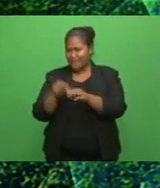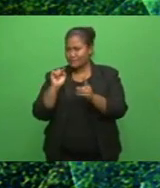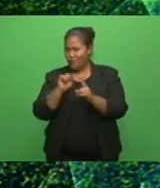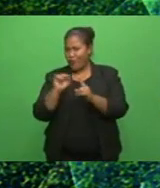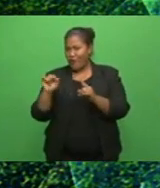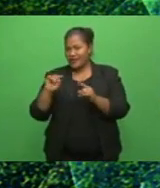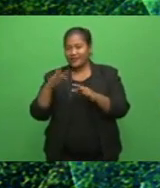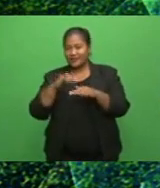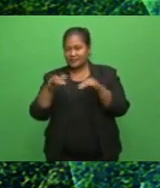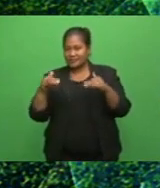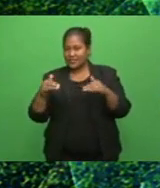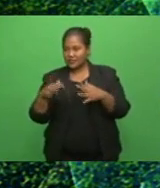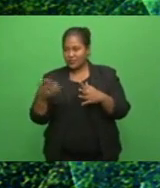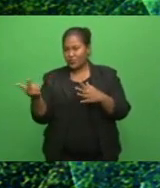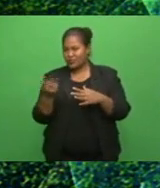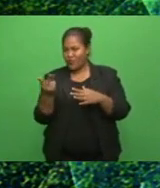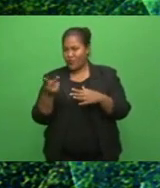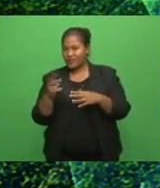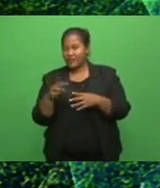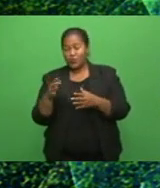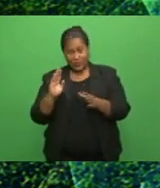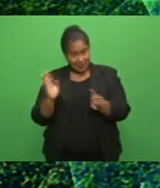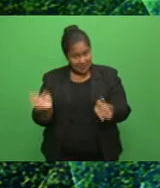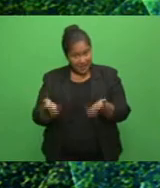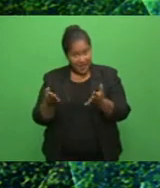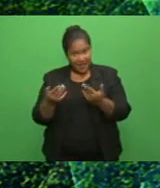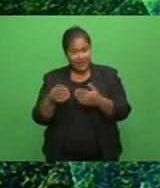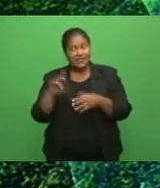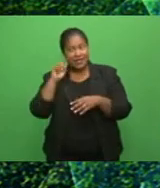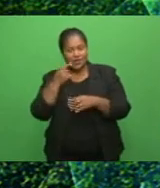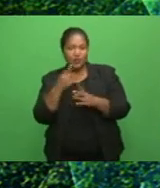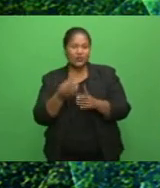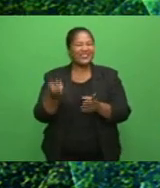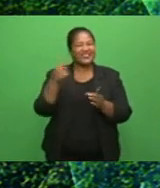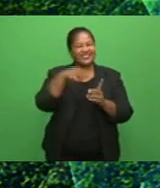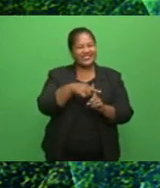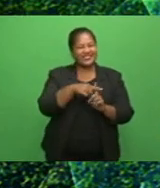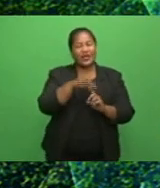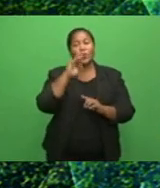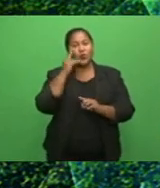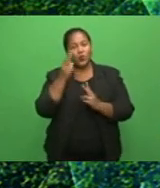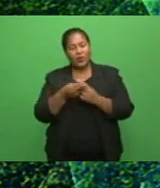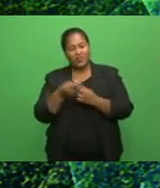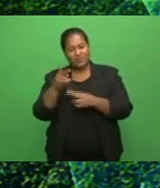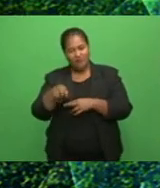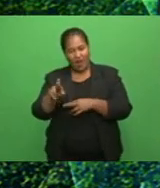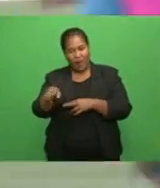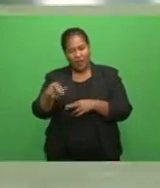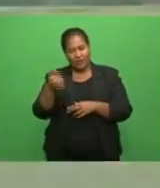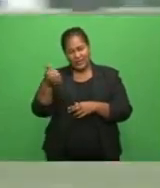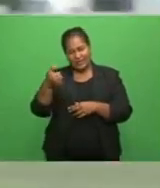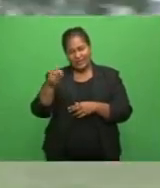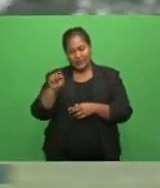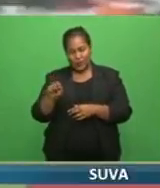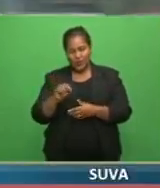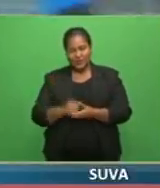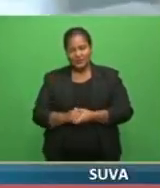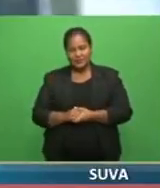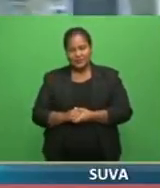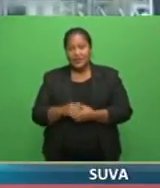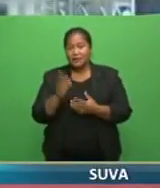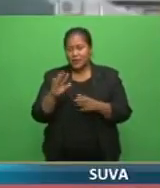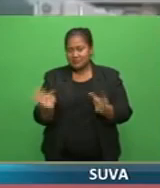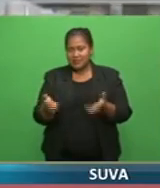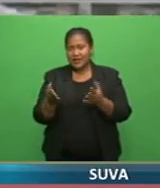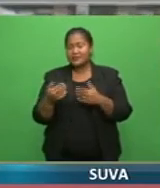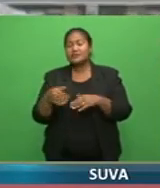be able to close the gap on league-leading Rewa, who's on 16 points. Tali Materakula reports. Despite playing at